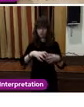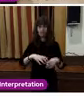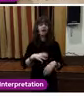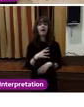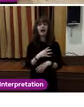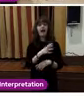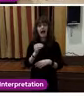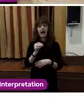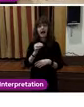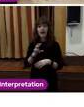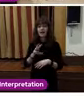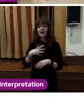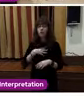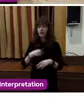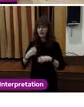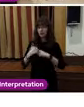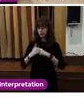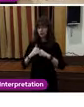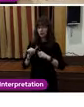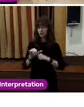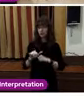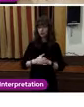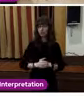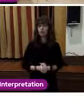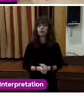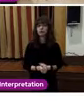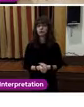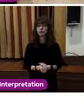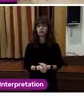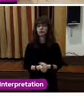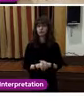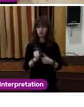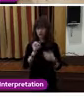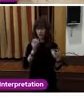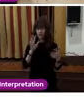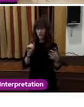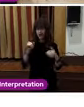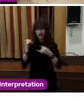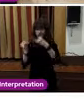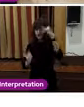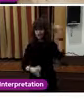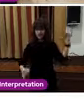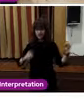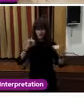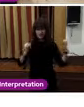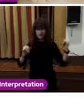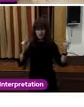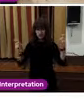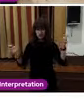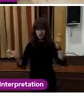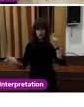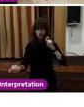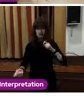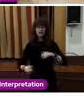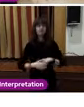up Whitestone as well. So those are the shifts in our district,